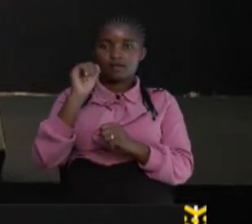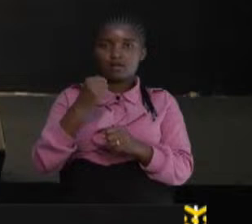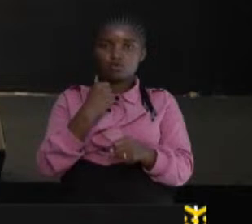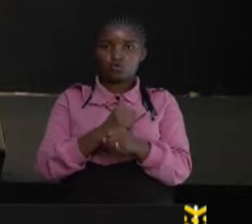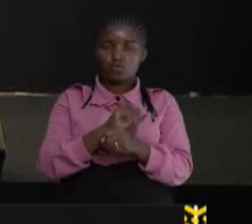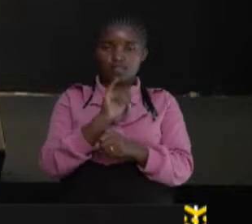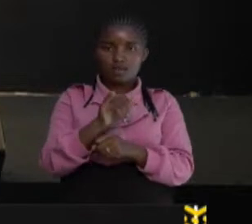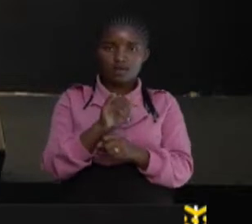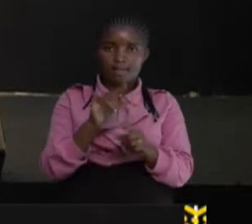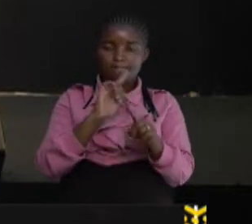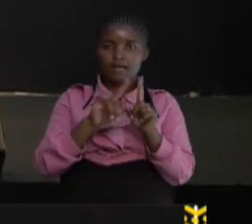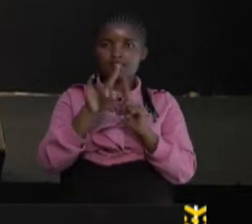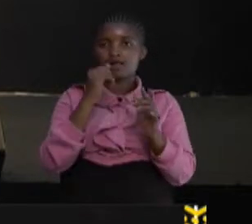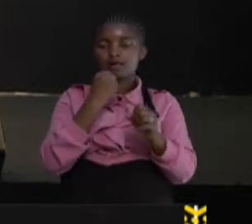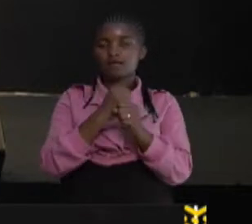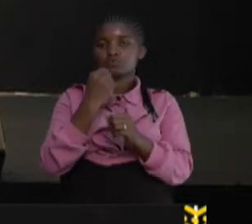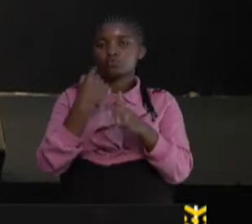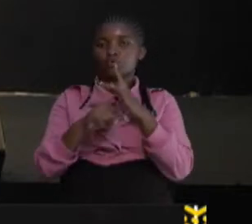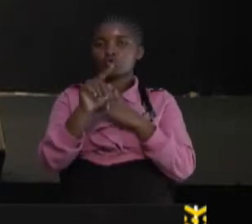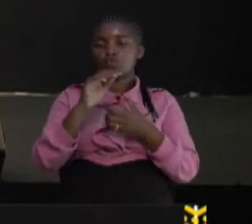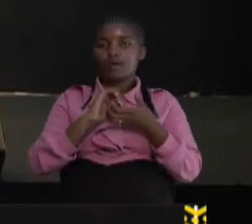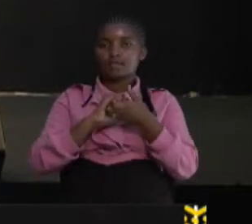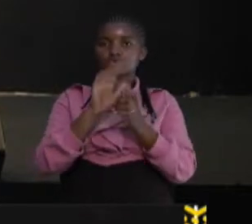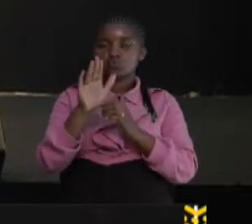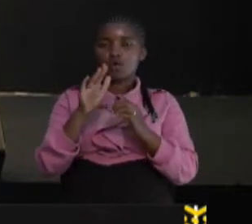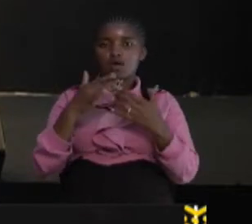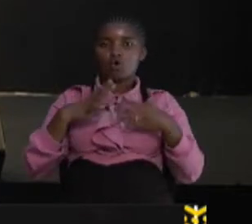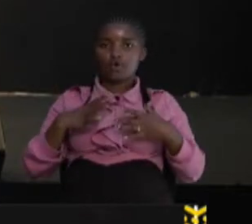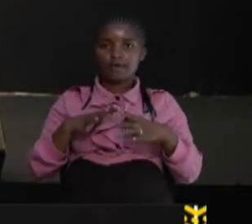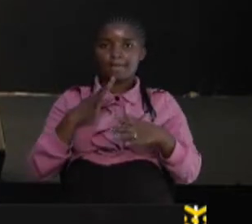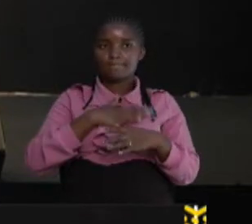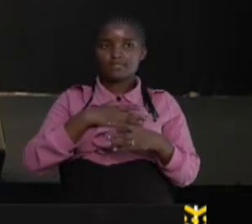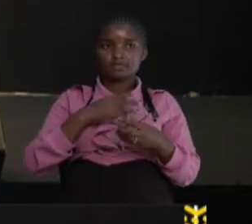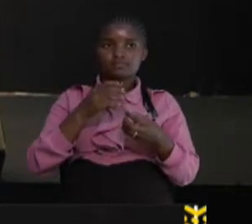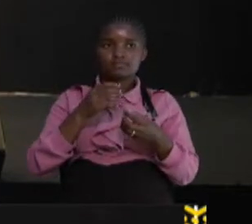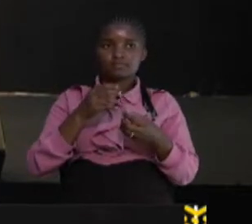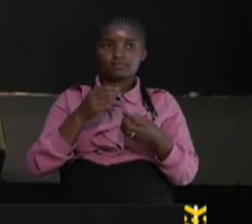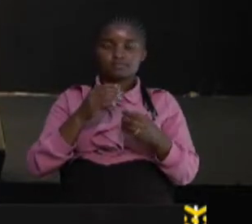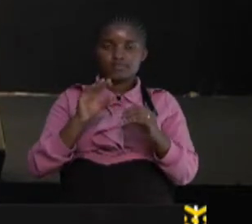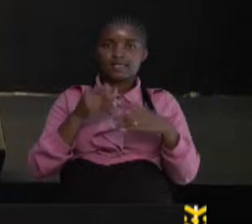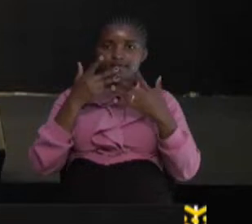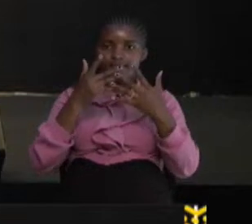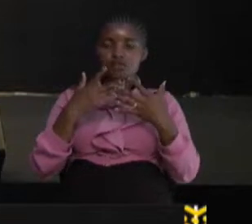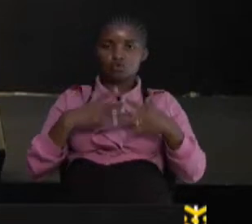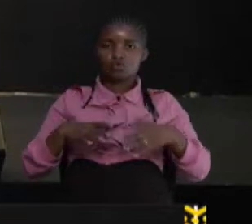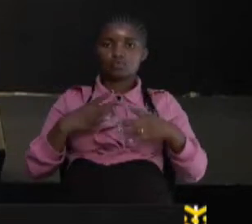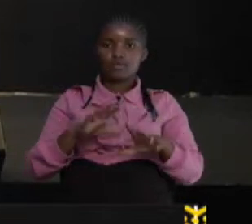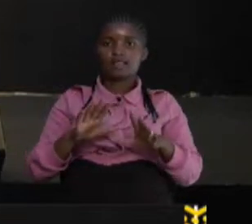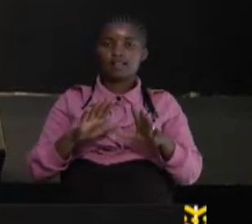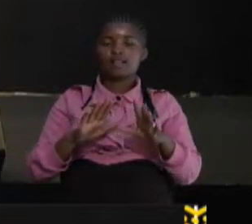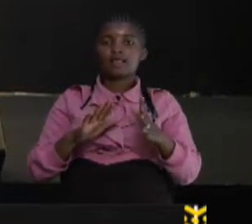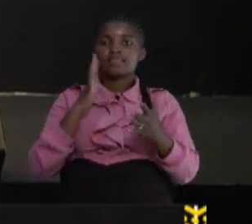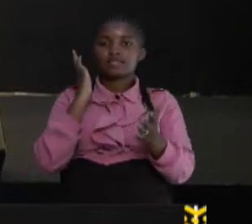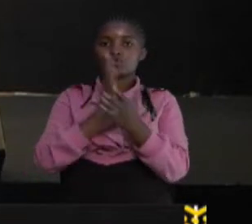right? What this does is you engage your audience. You're giving your audience a variety of your personality. And remember, you're the